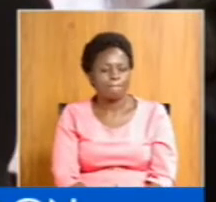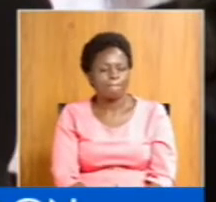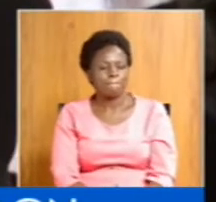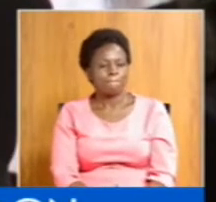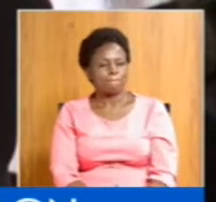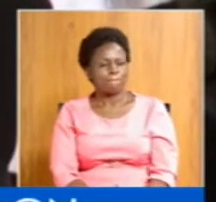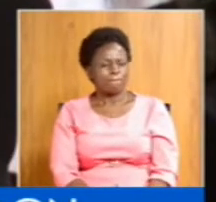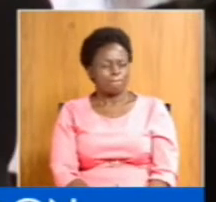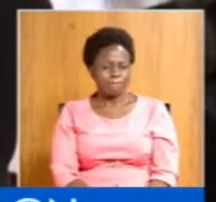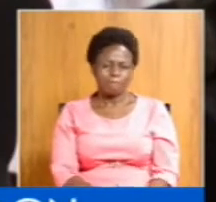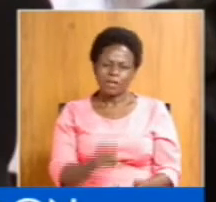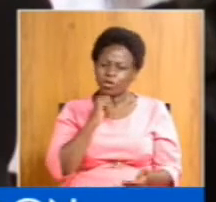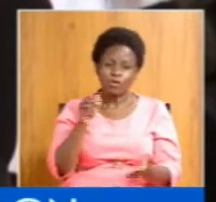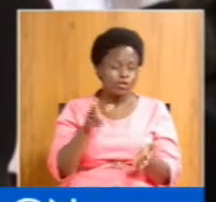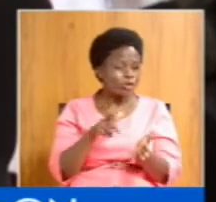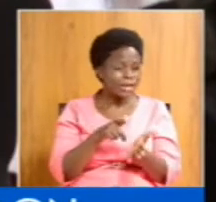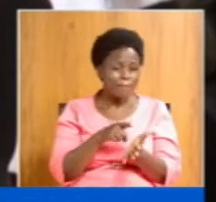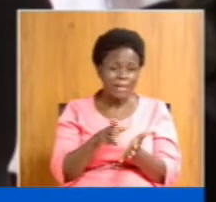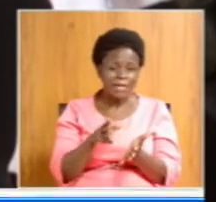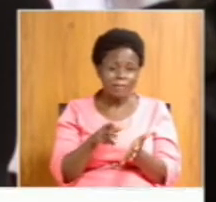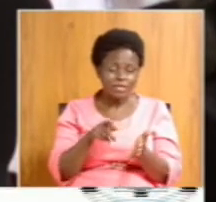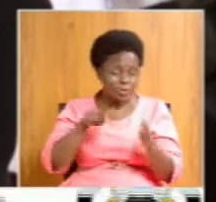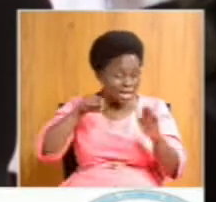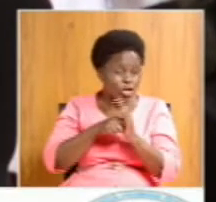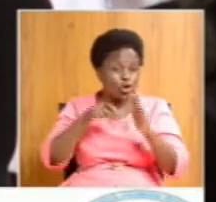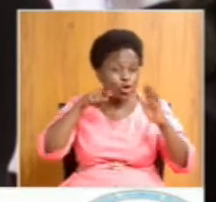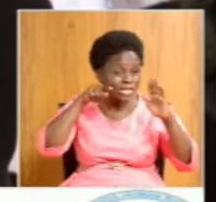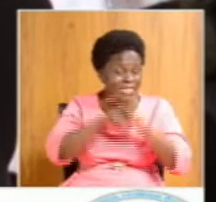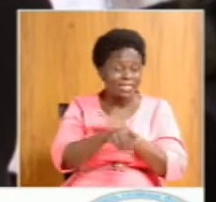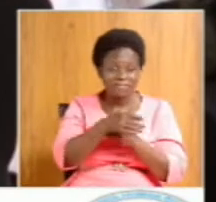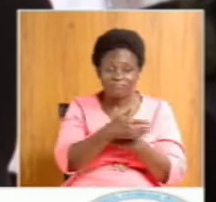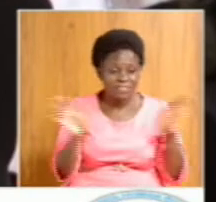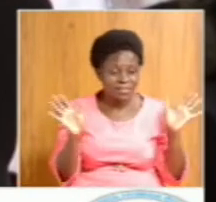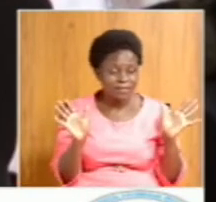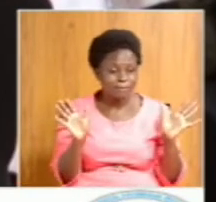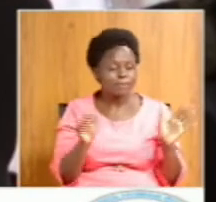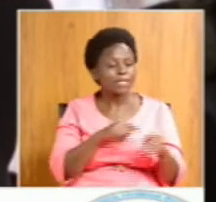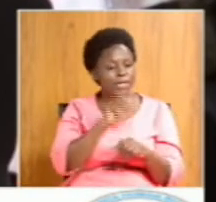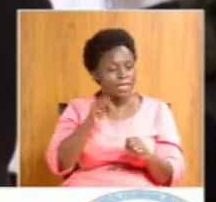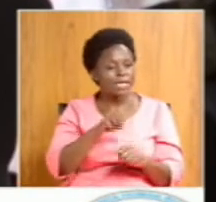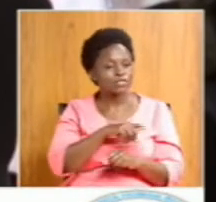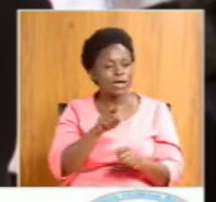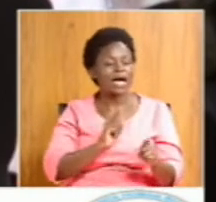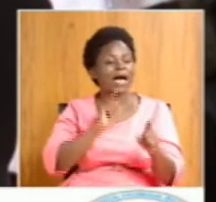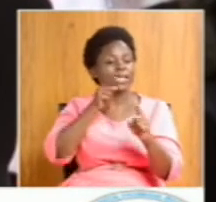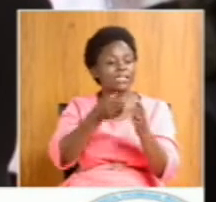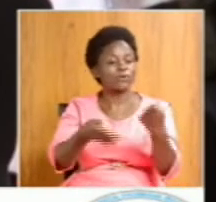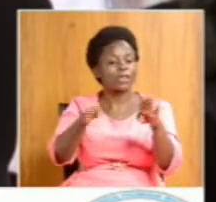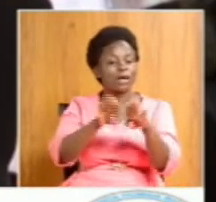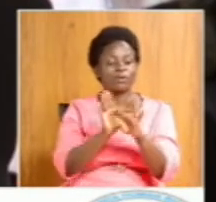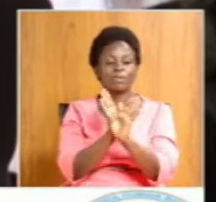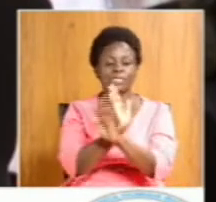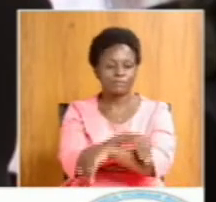It appears we are not only paying a lot but we are locked in for a long haul. Yes, we are until 2025.